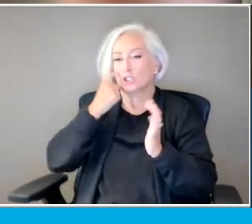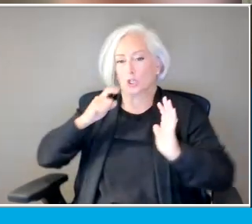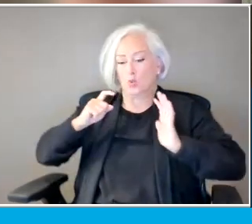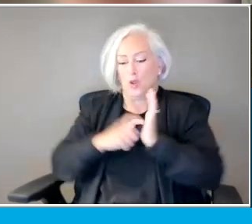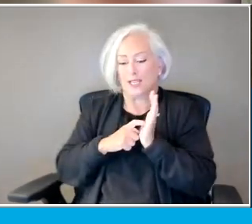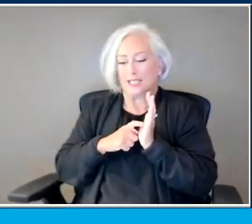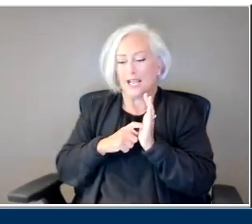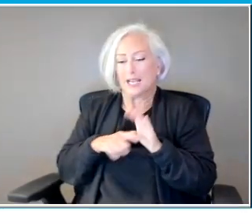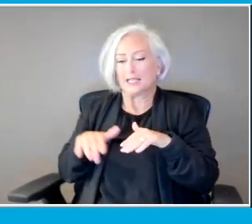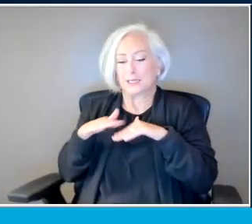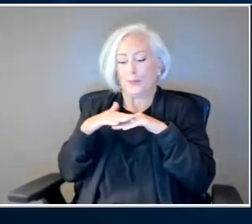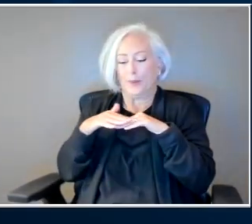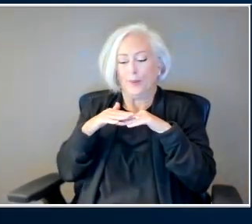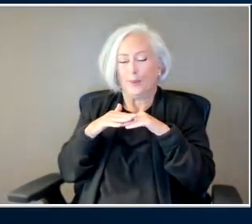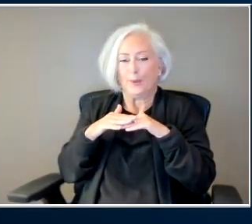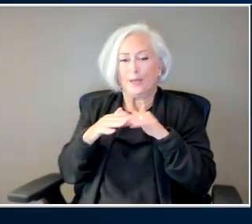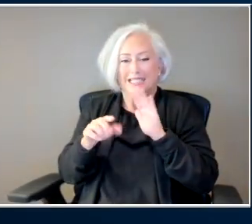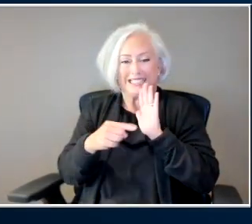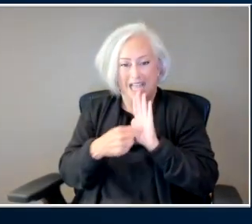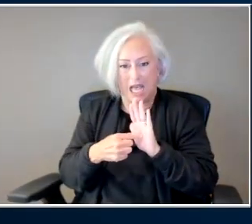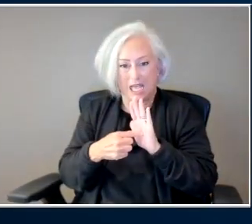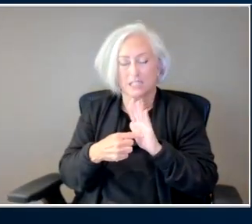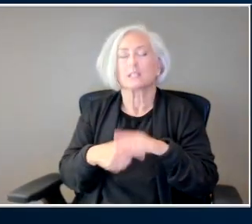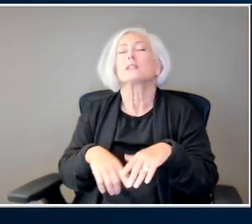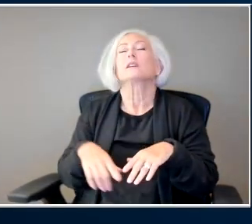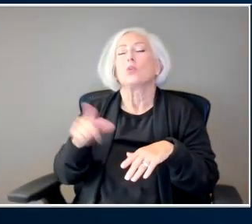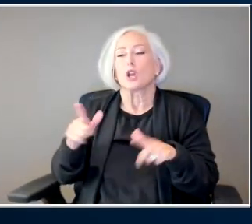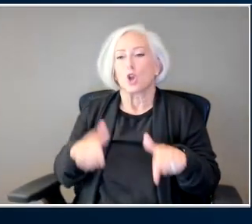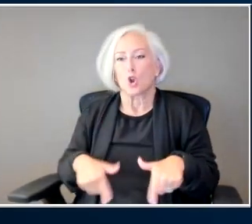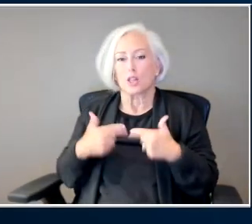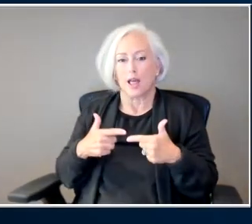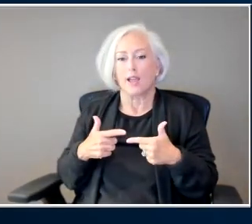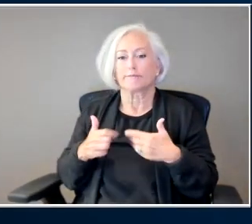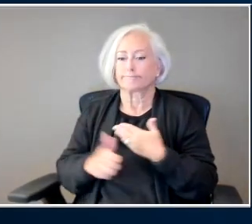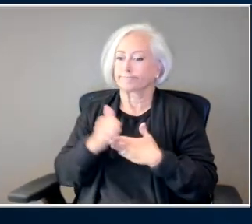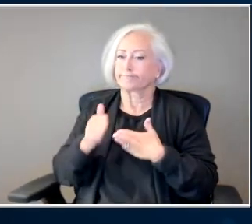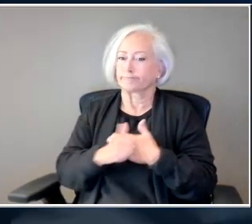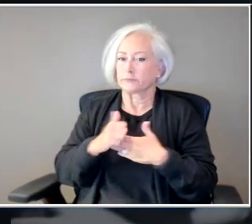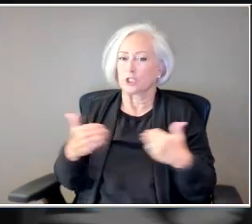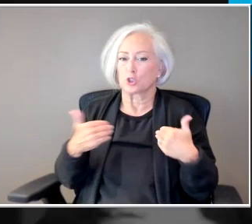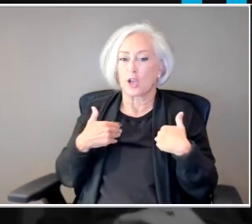her life was on the line and what you should know about head injuries. Monday at 8.